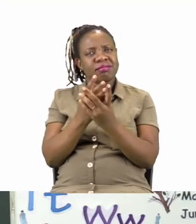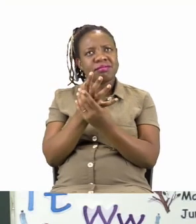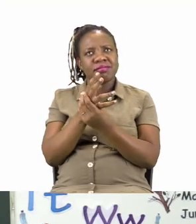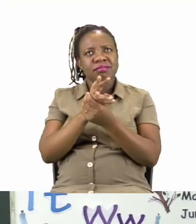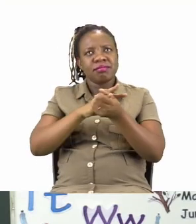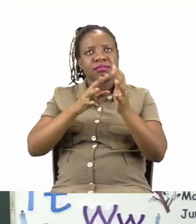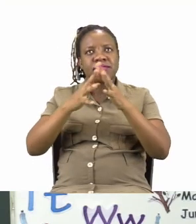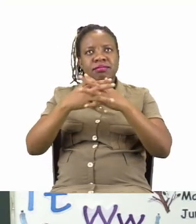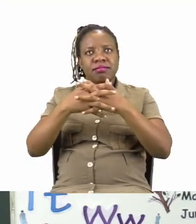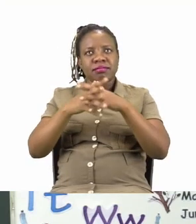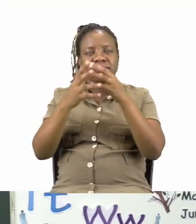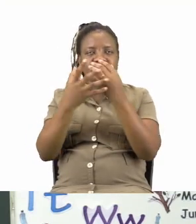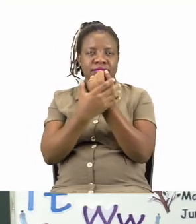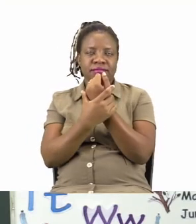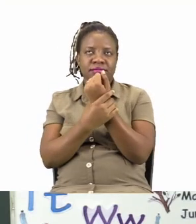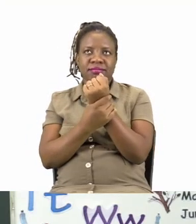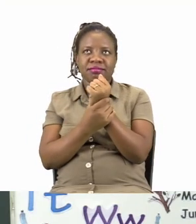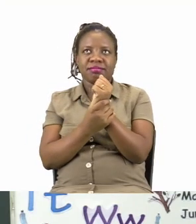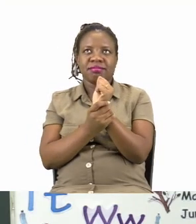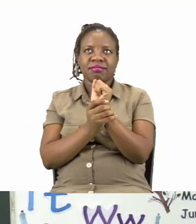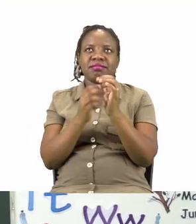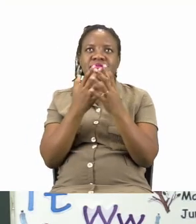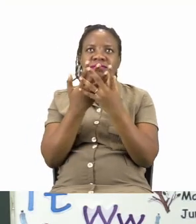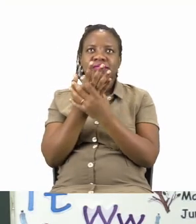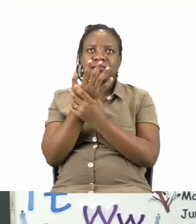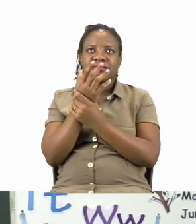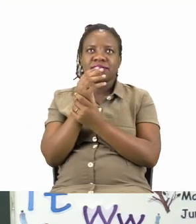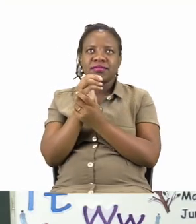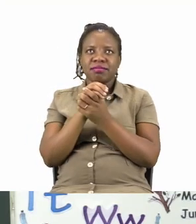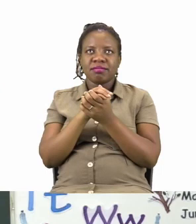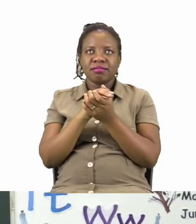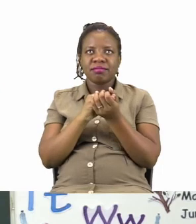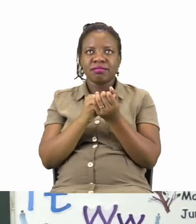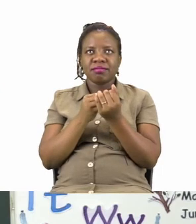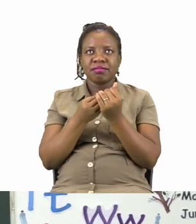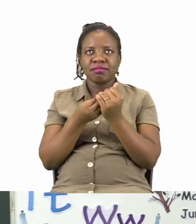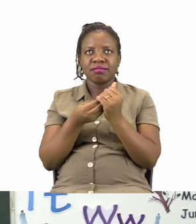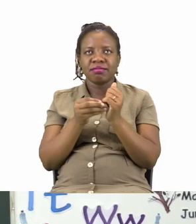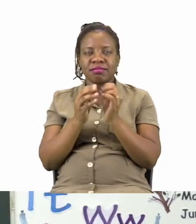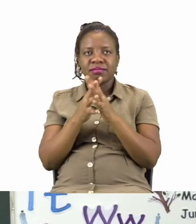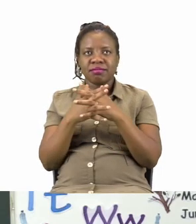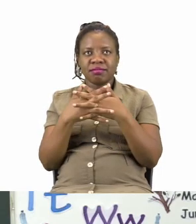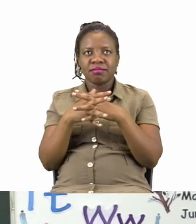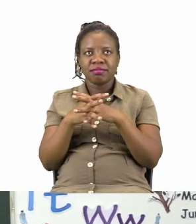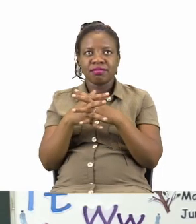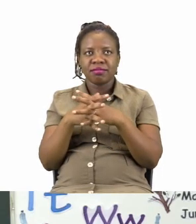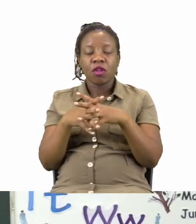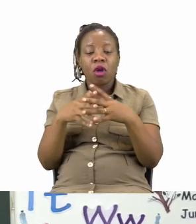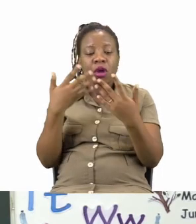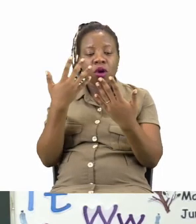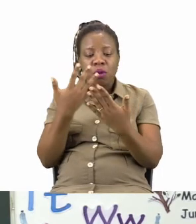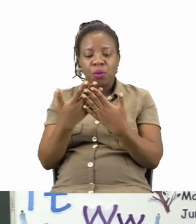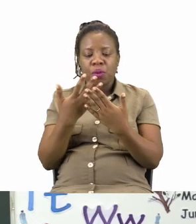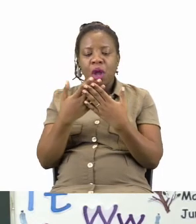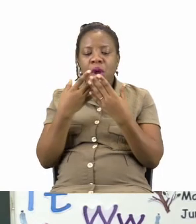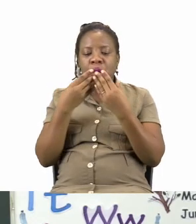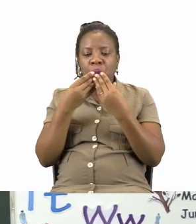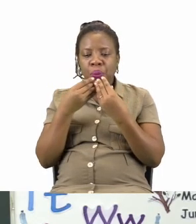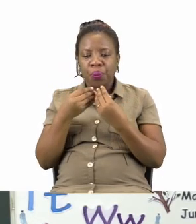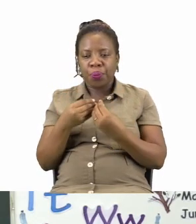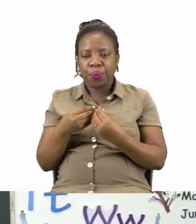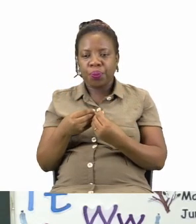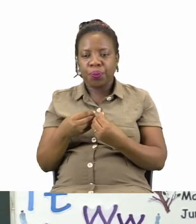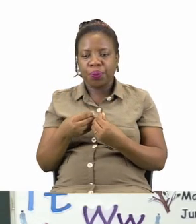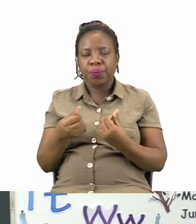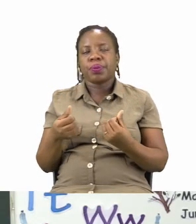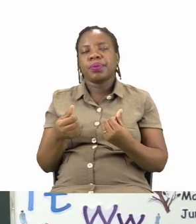we make sure we rub it in. And remember, boys and girls, you have to wait for your hands to dry before you touch